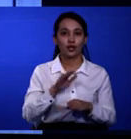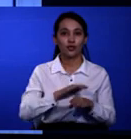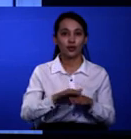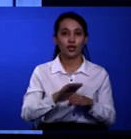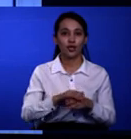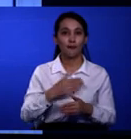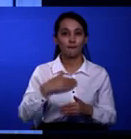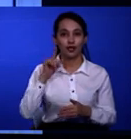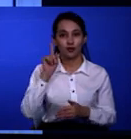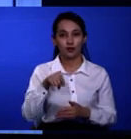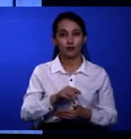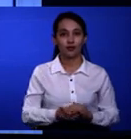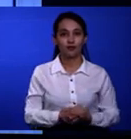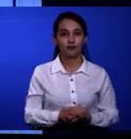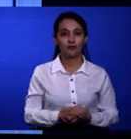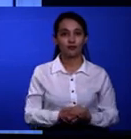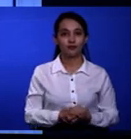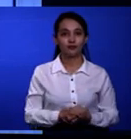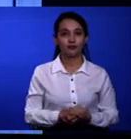ishonaman.